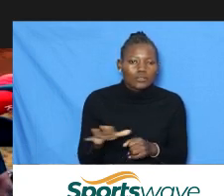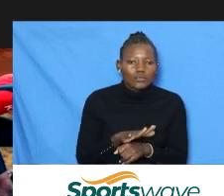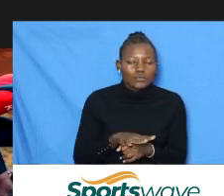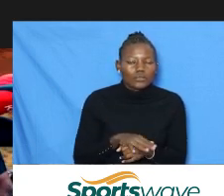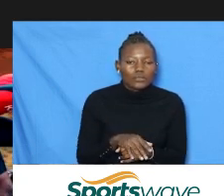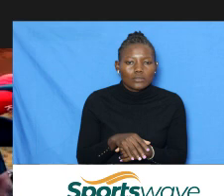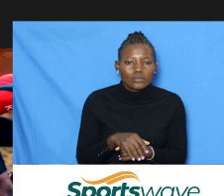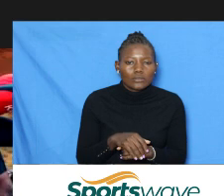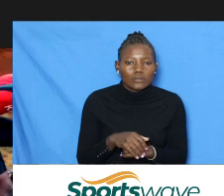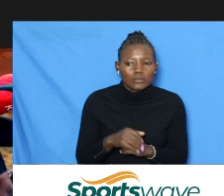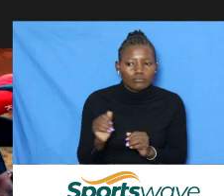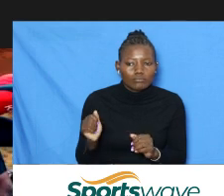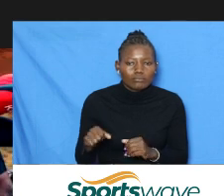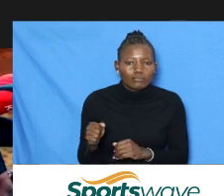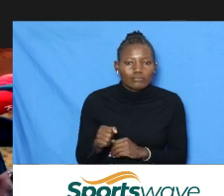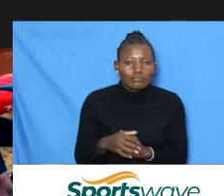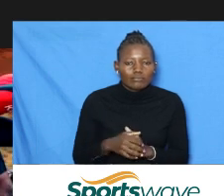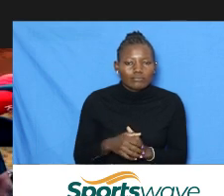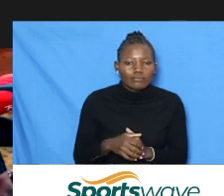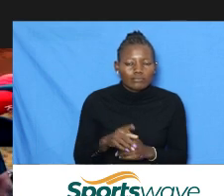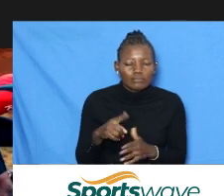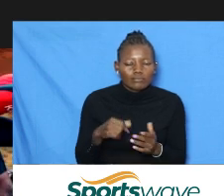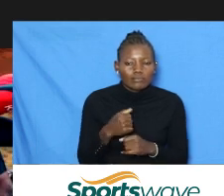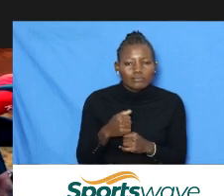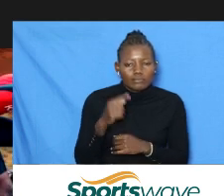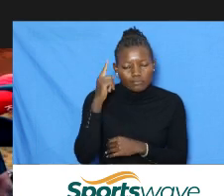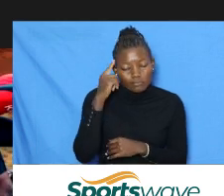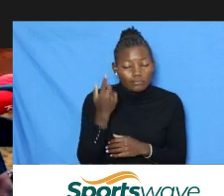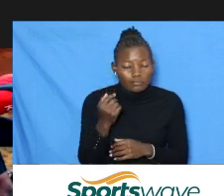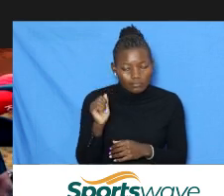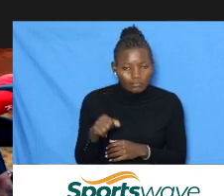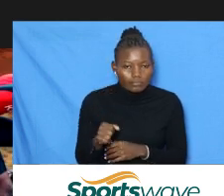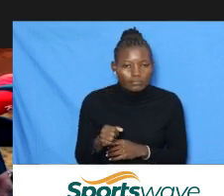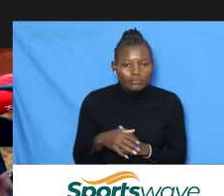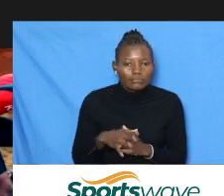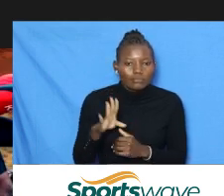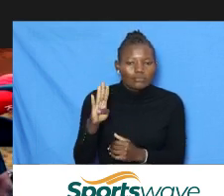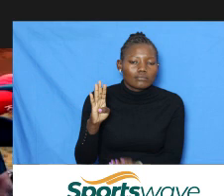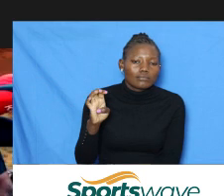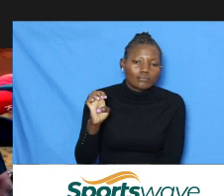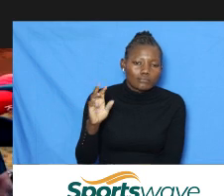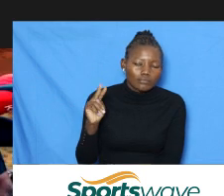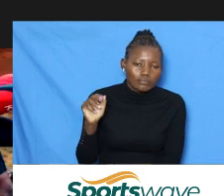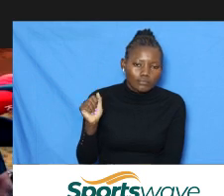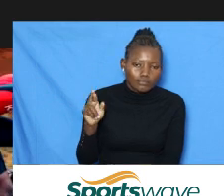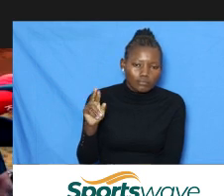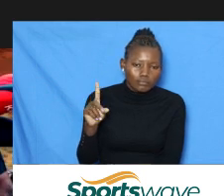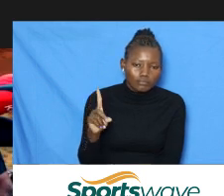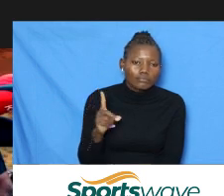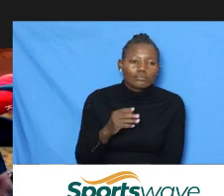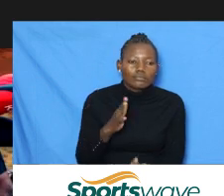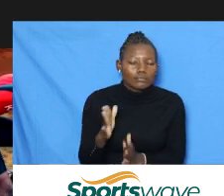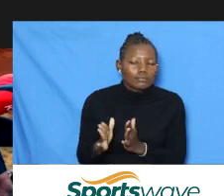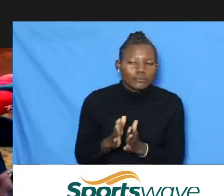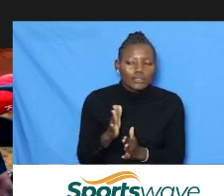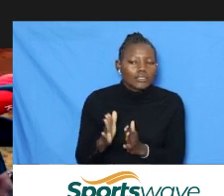think. Yes. Possibly. What do you think? It does. Yeah. Burnout is a symptom